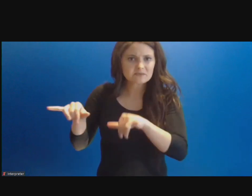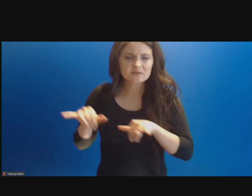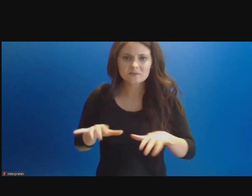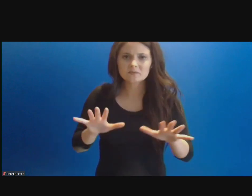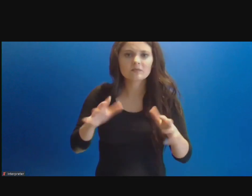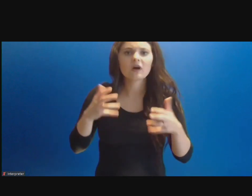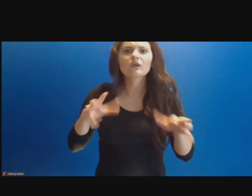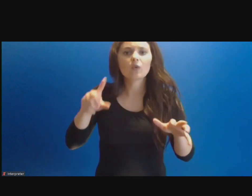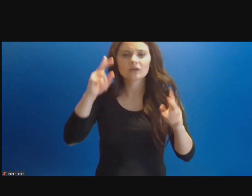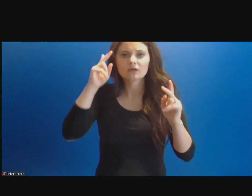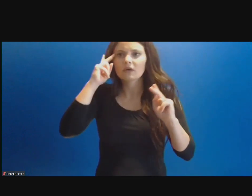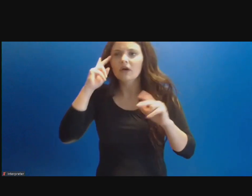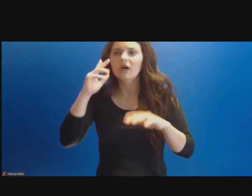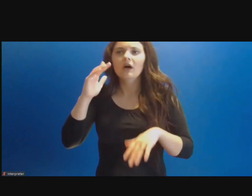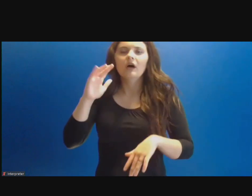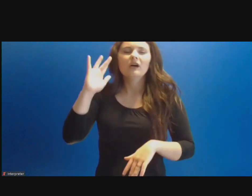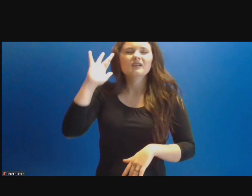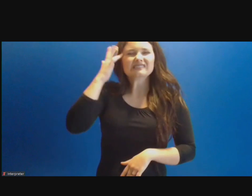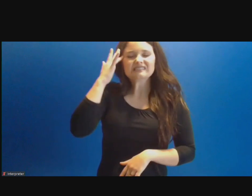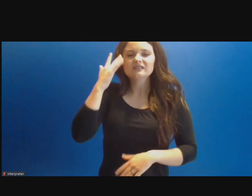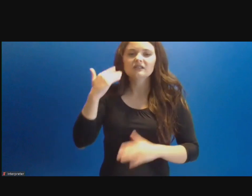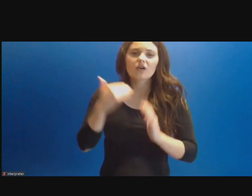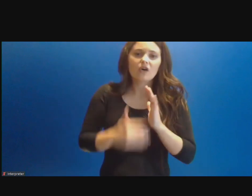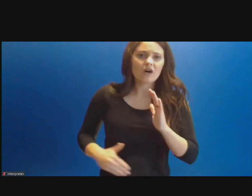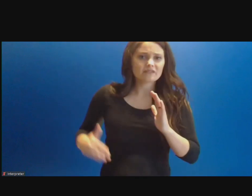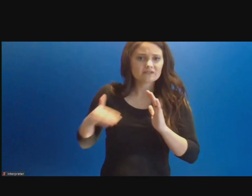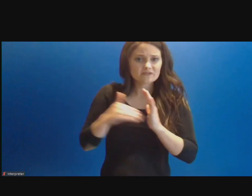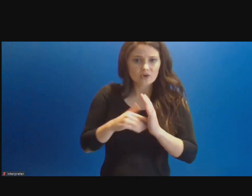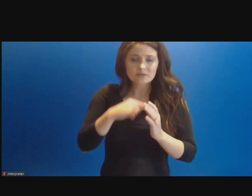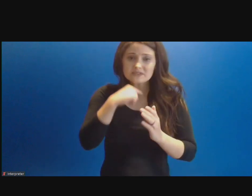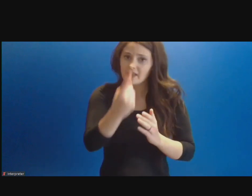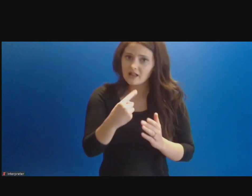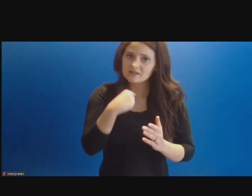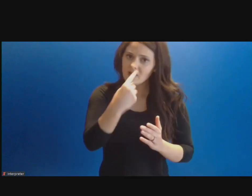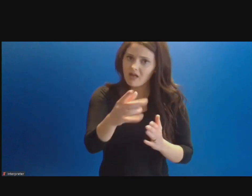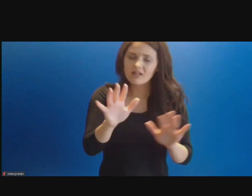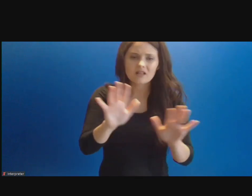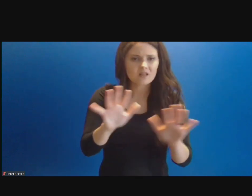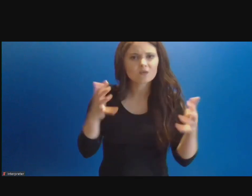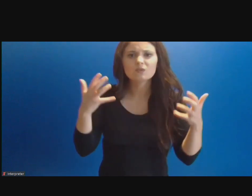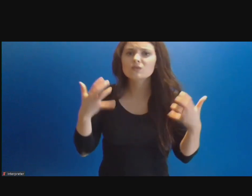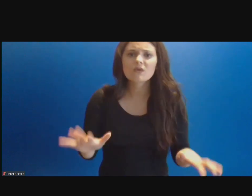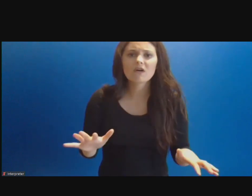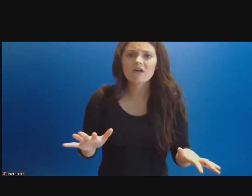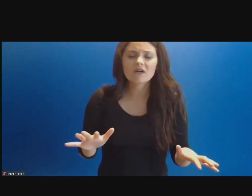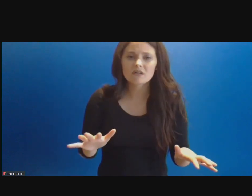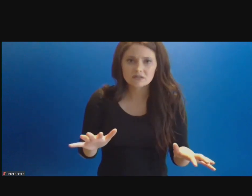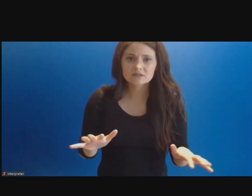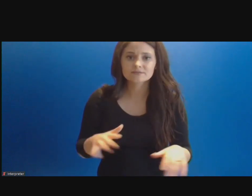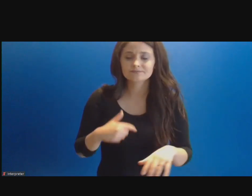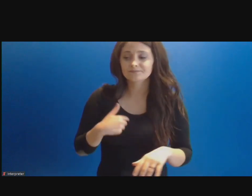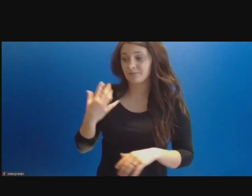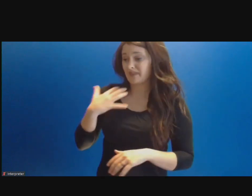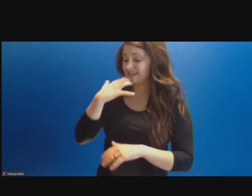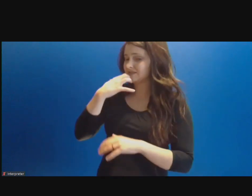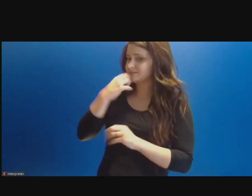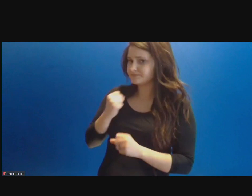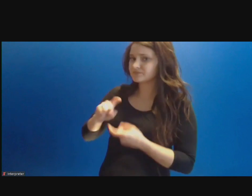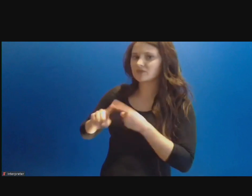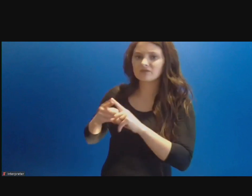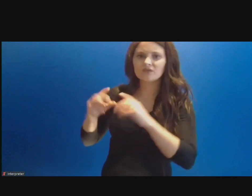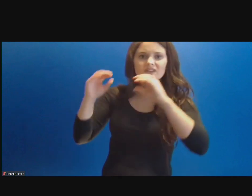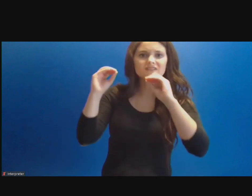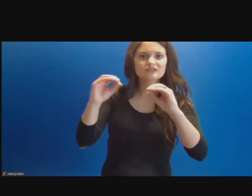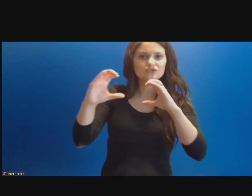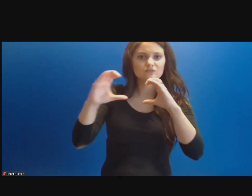get alarm fatigue from listening to me saying those things. I have a very dear friend that teaches